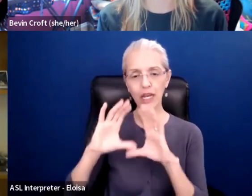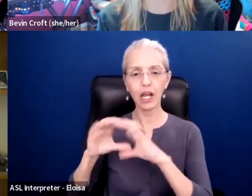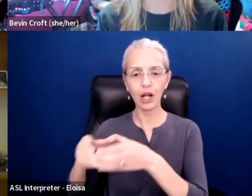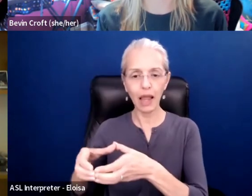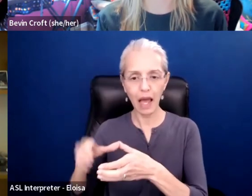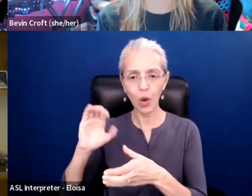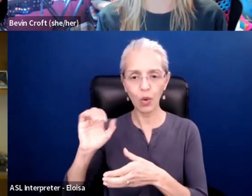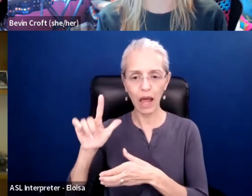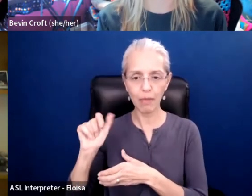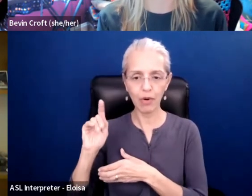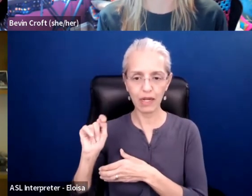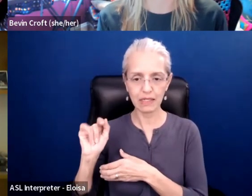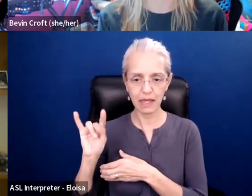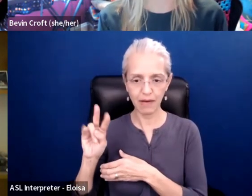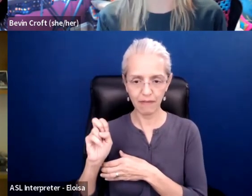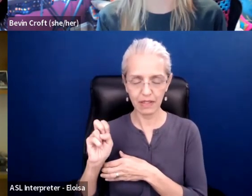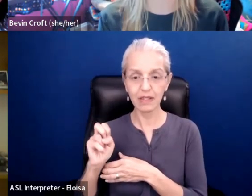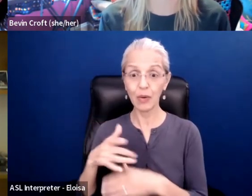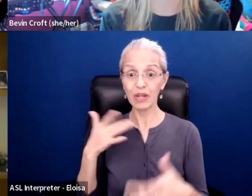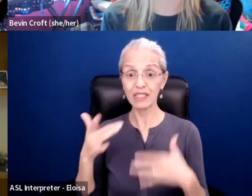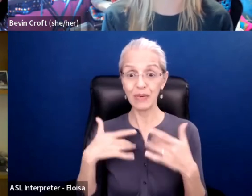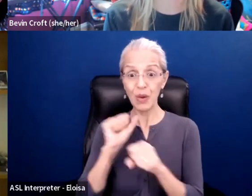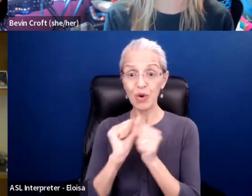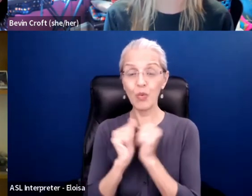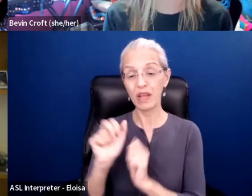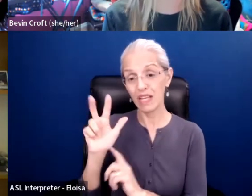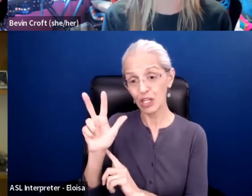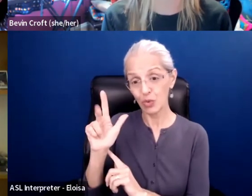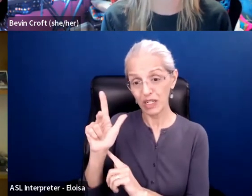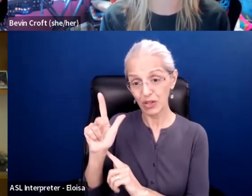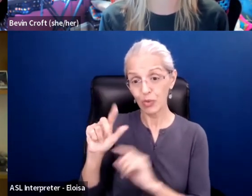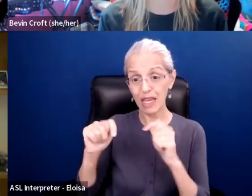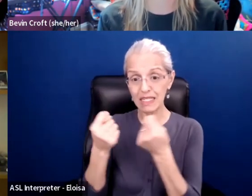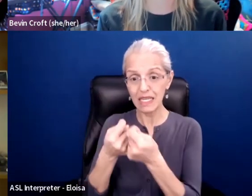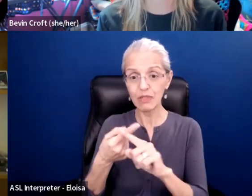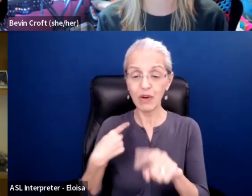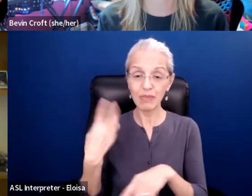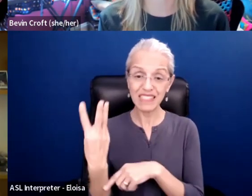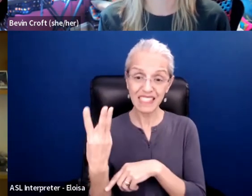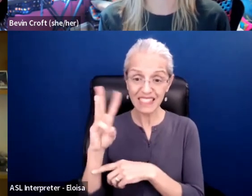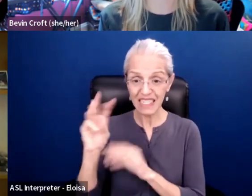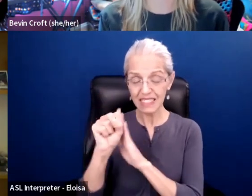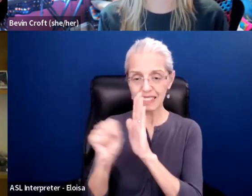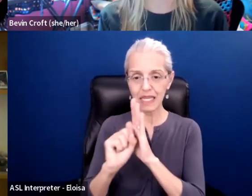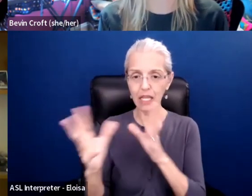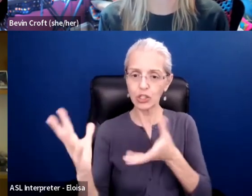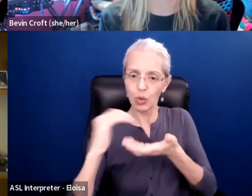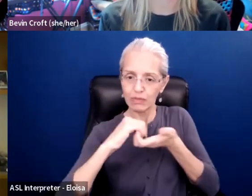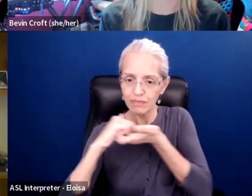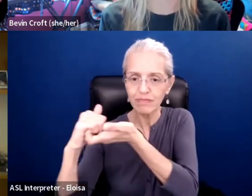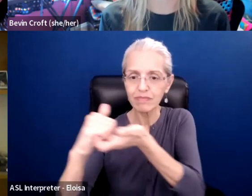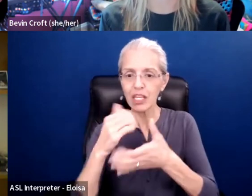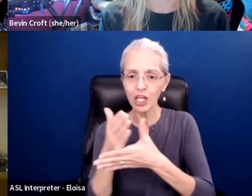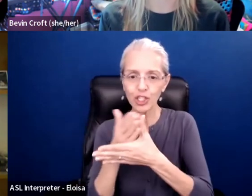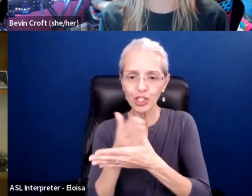very excited to be working with 23 teams from 16 states to engage in shared learning